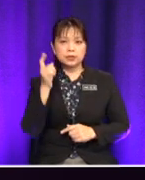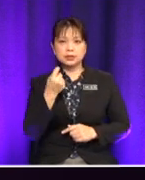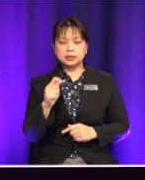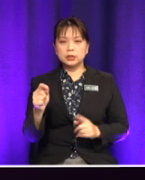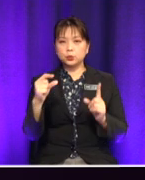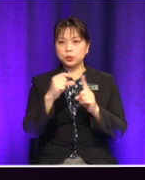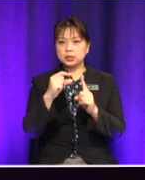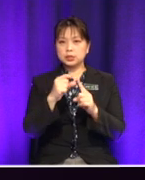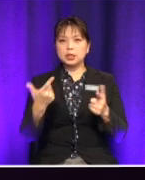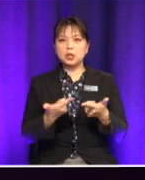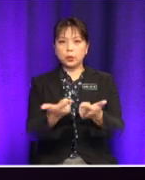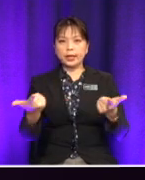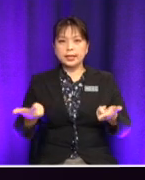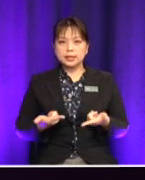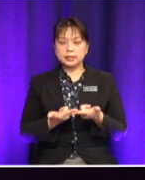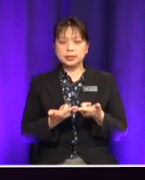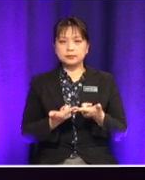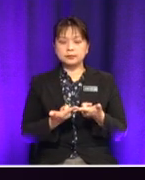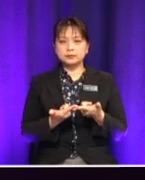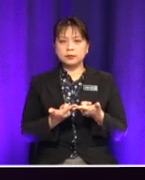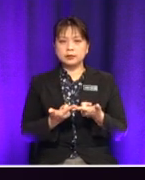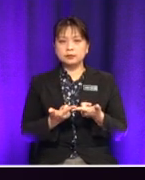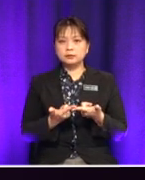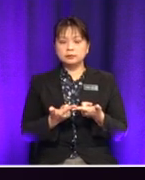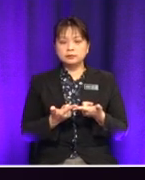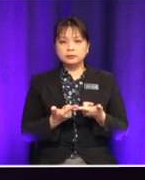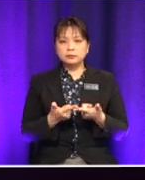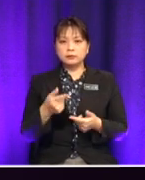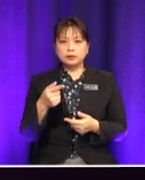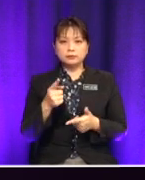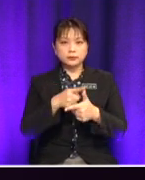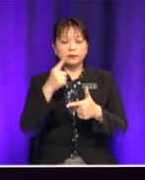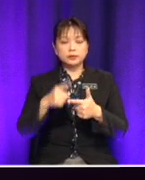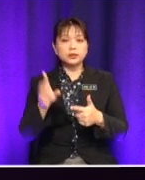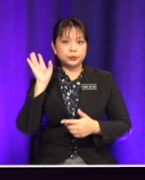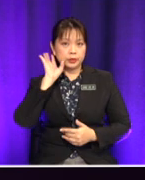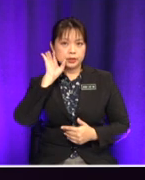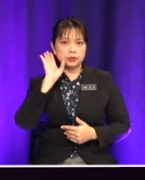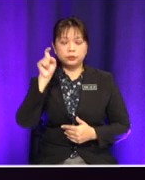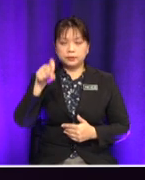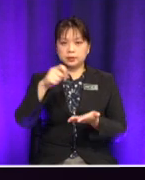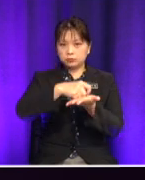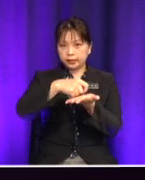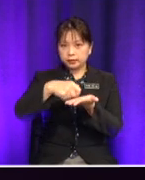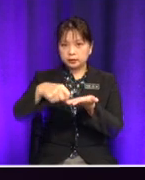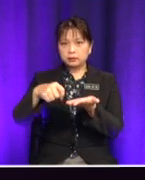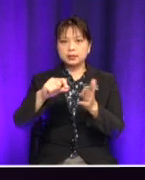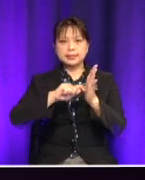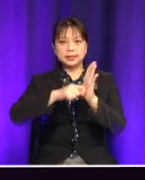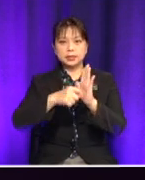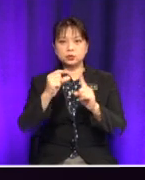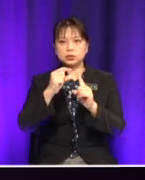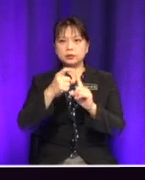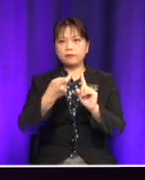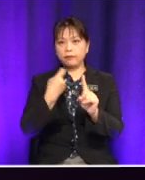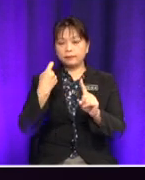the question is where, Shafika? Yeah. So once they have heard the audio, they have to start jotting down mm-hmm. the keywords heard from the audio. Mm-hmm. So can if you see